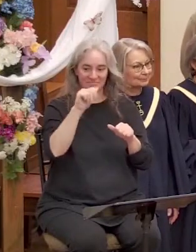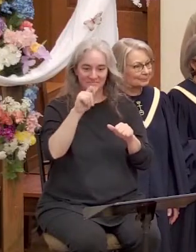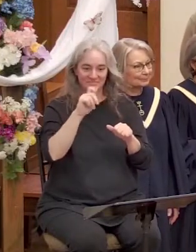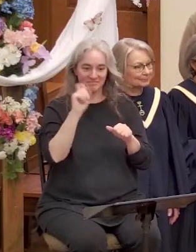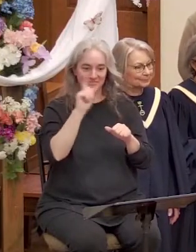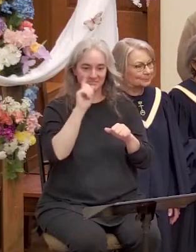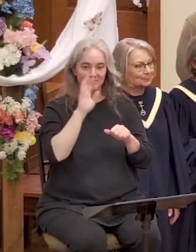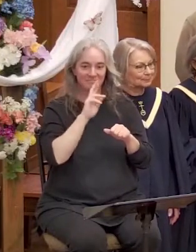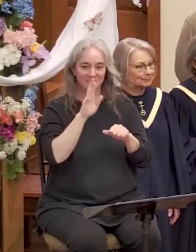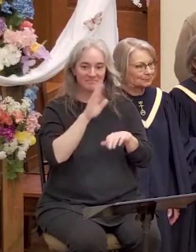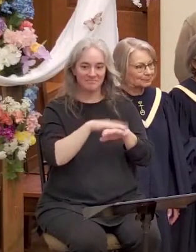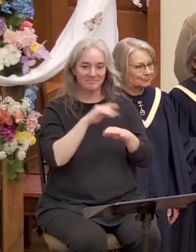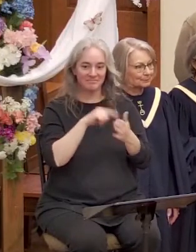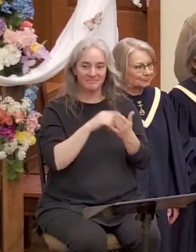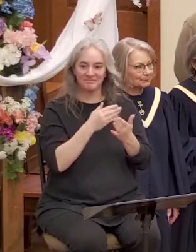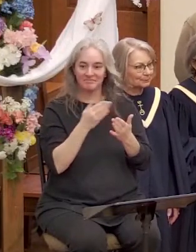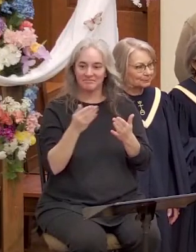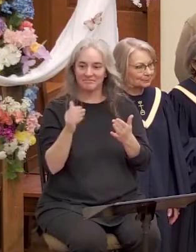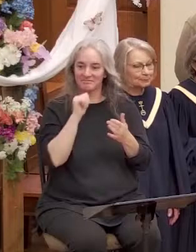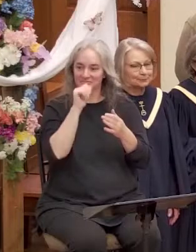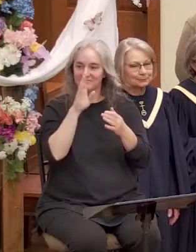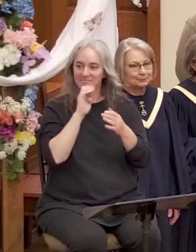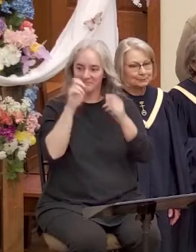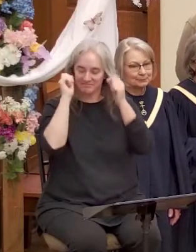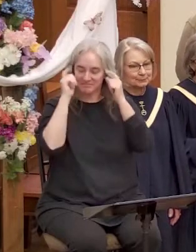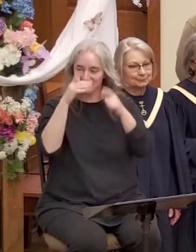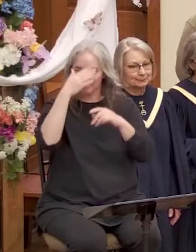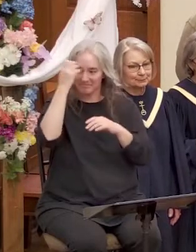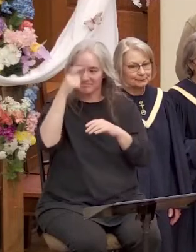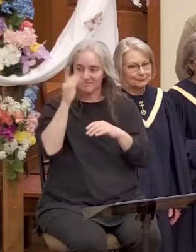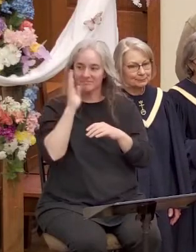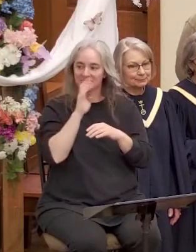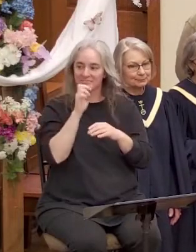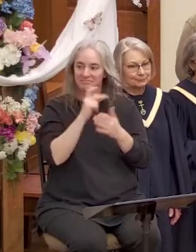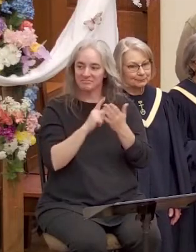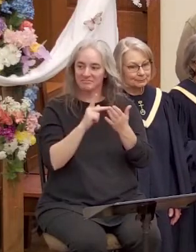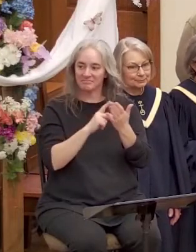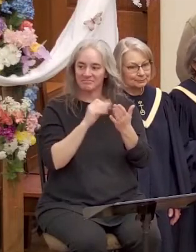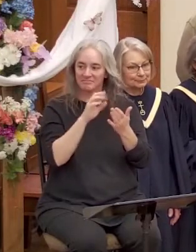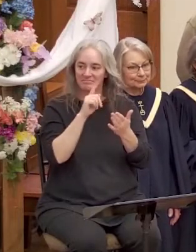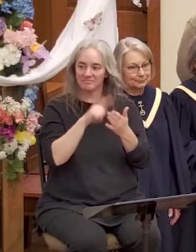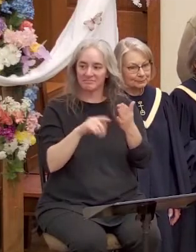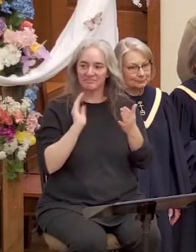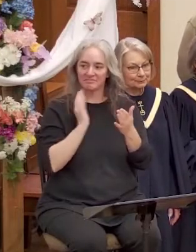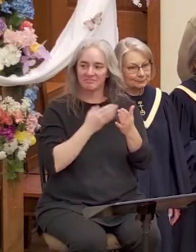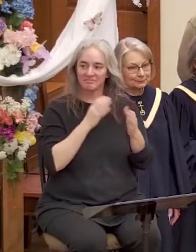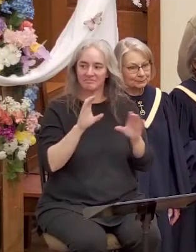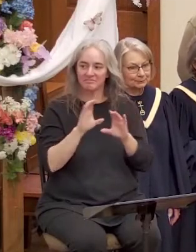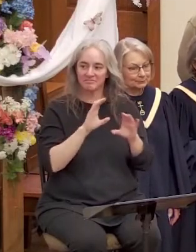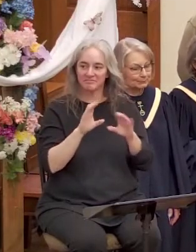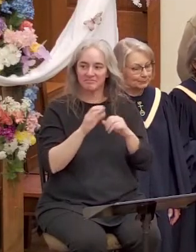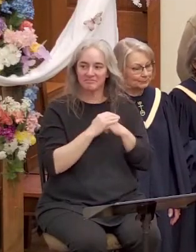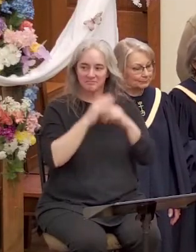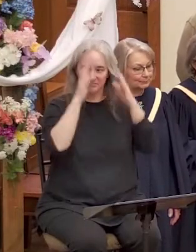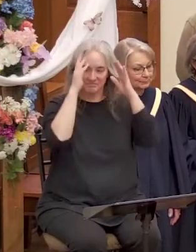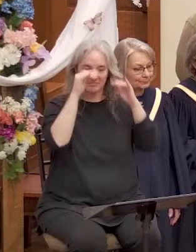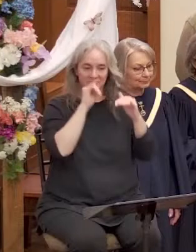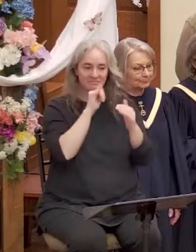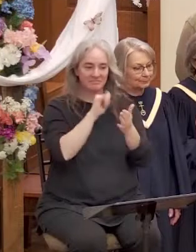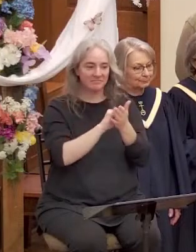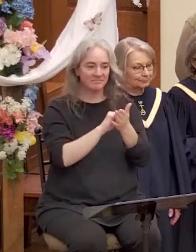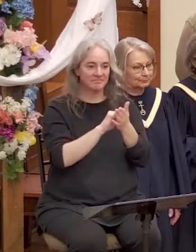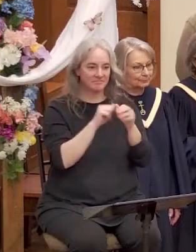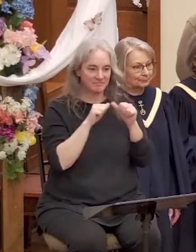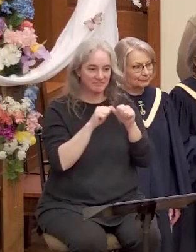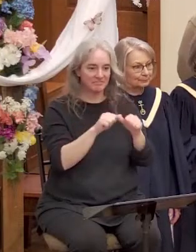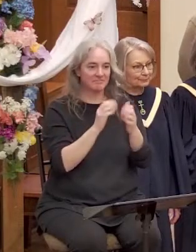these things. And our hope is it won't be a surprise, because you will have been part of what we're doing. So our hope is that as we go throughout